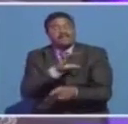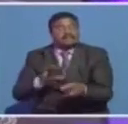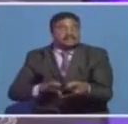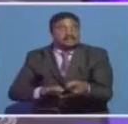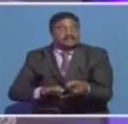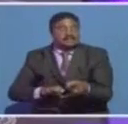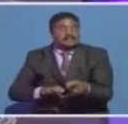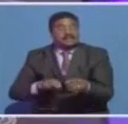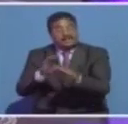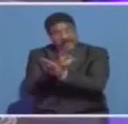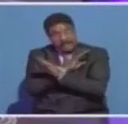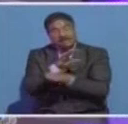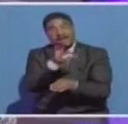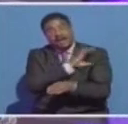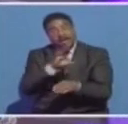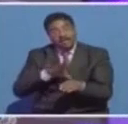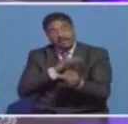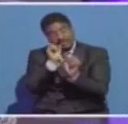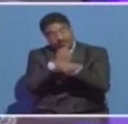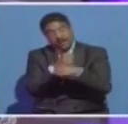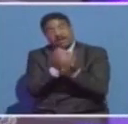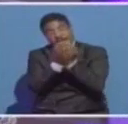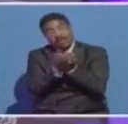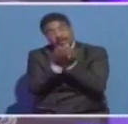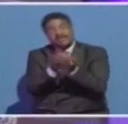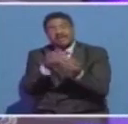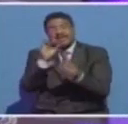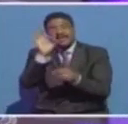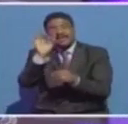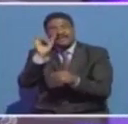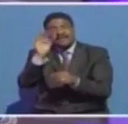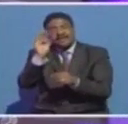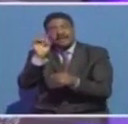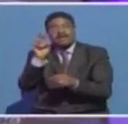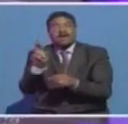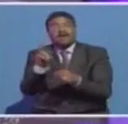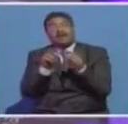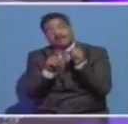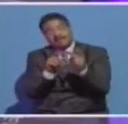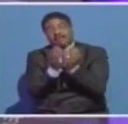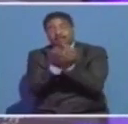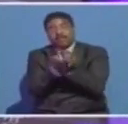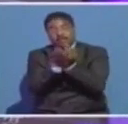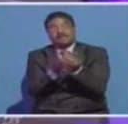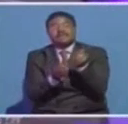a Zambian company that manufactures fiber boats, if you like. But what we would like is to